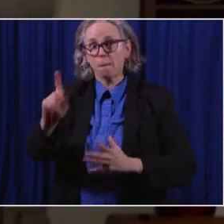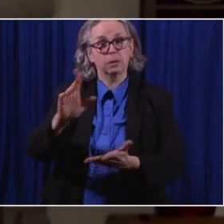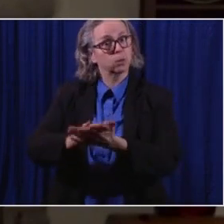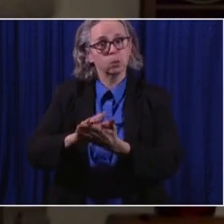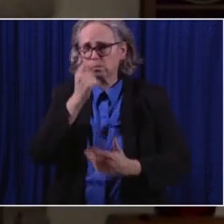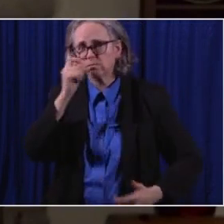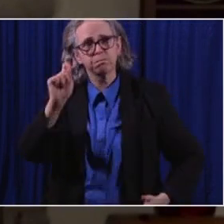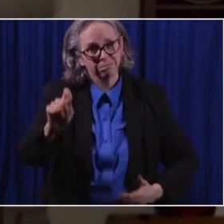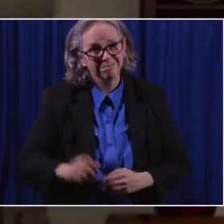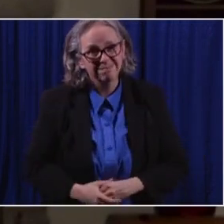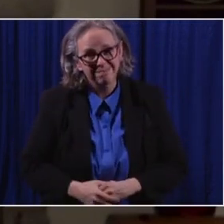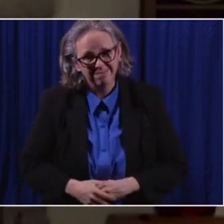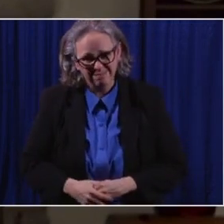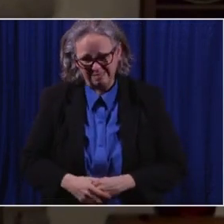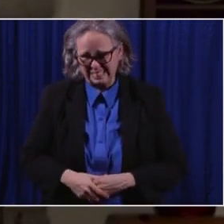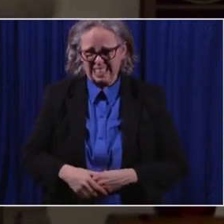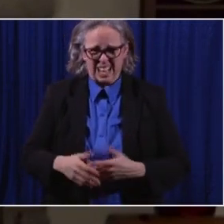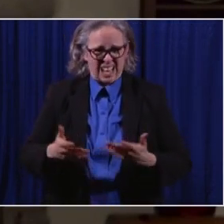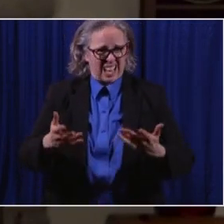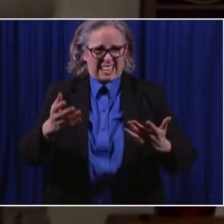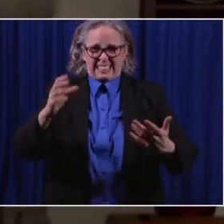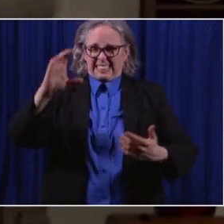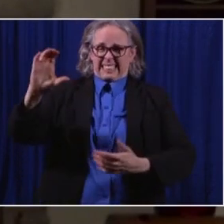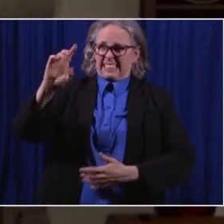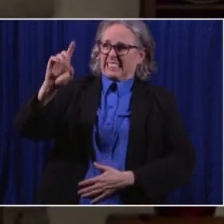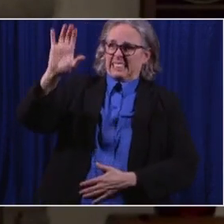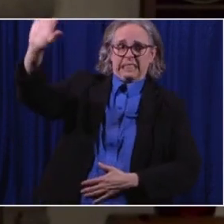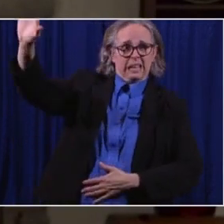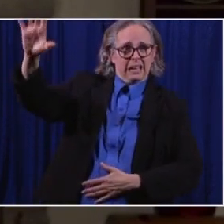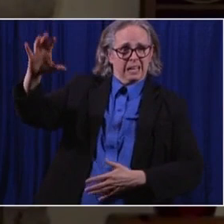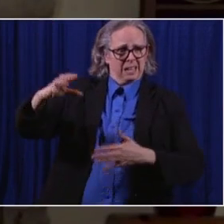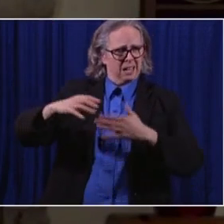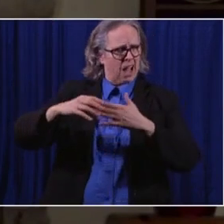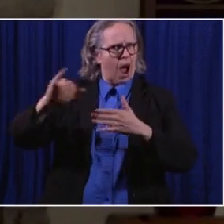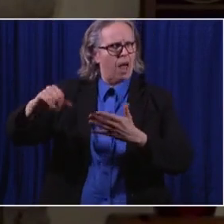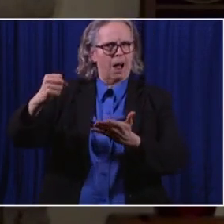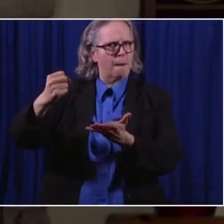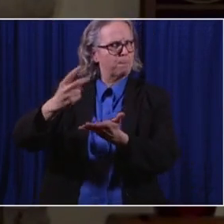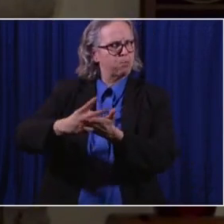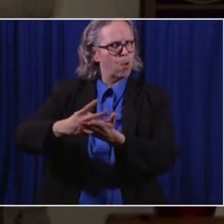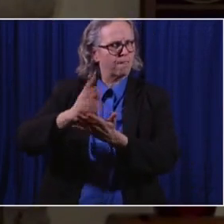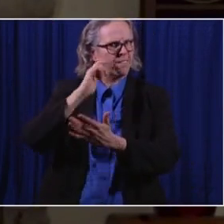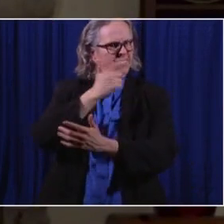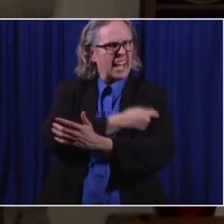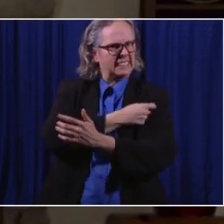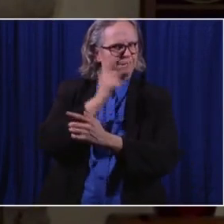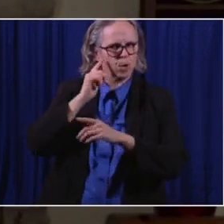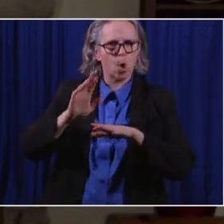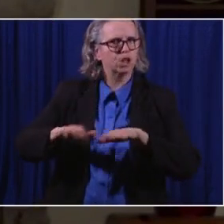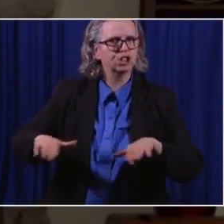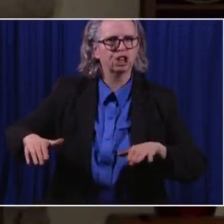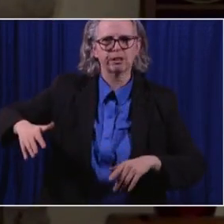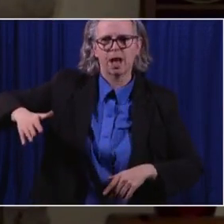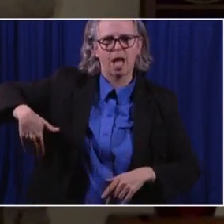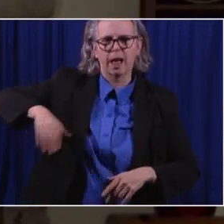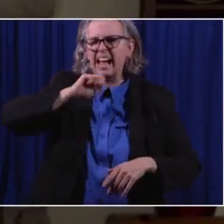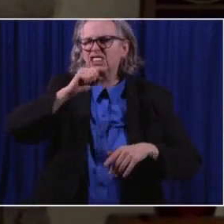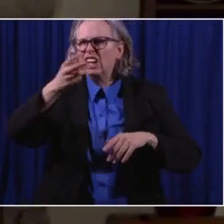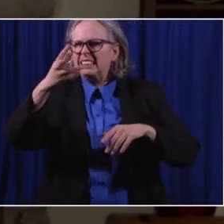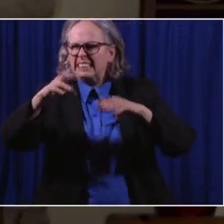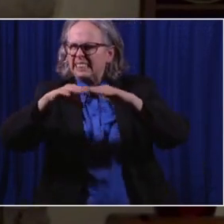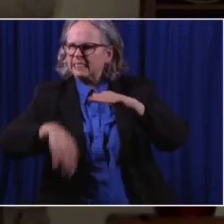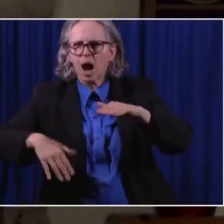course, that CDC has not provided this vaccine can go to anyone 16 or under.